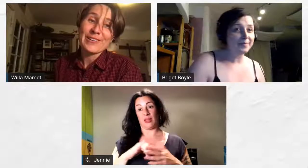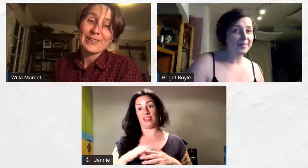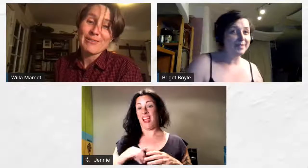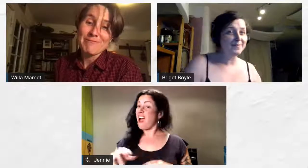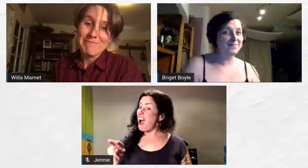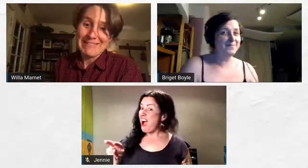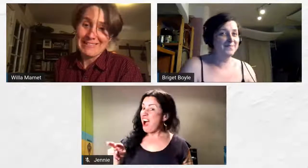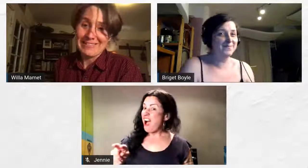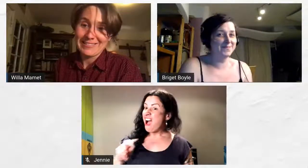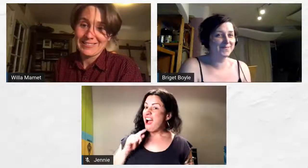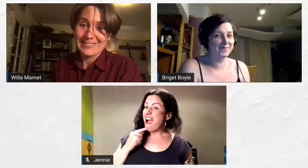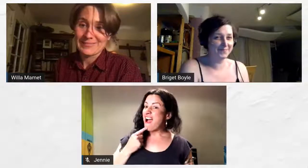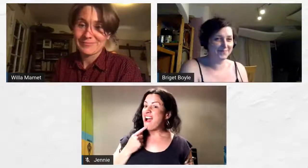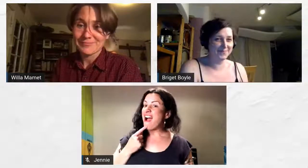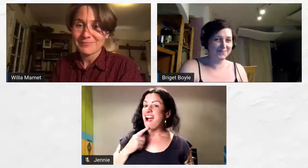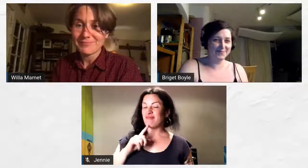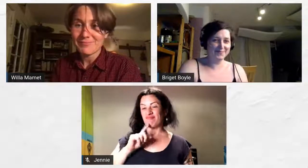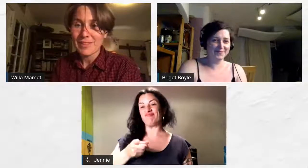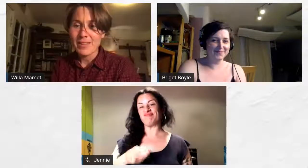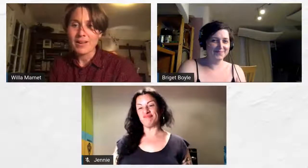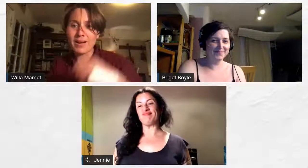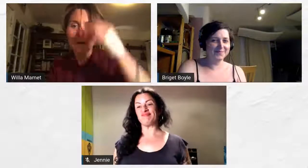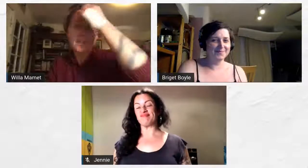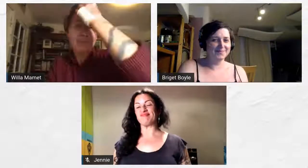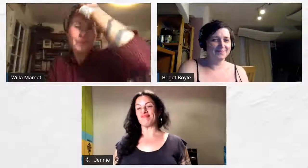For real.